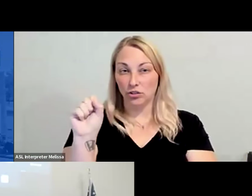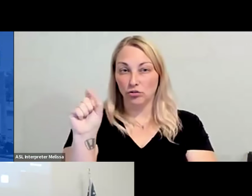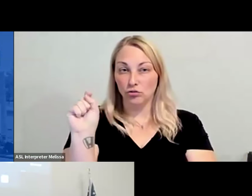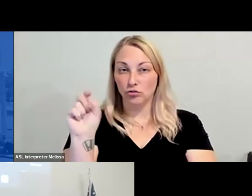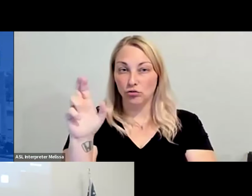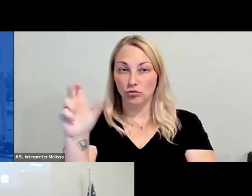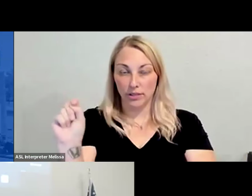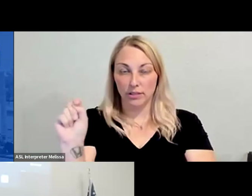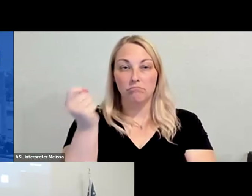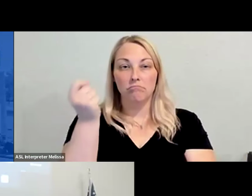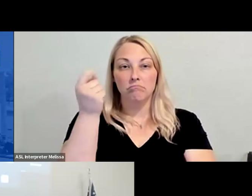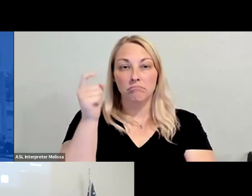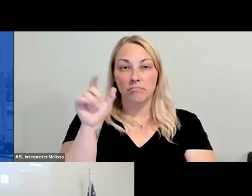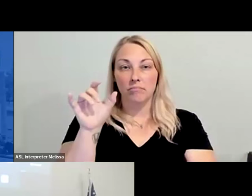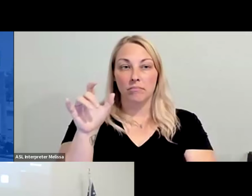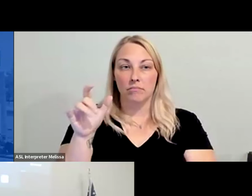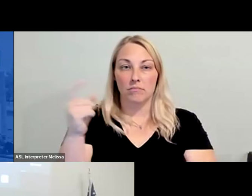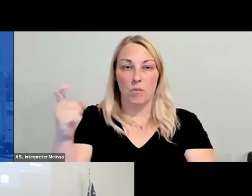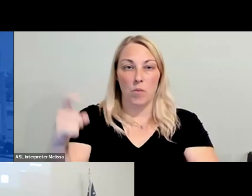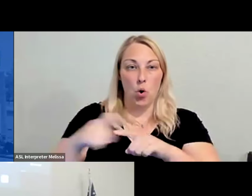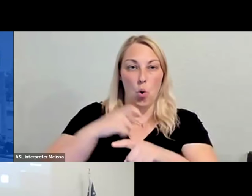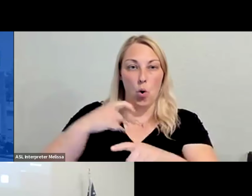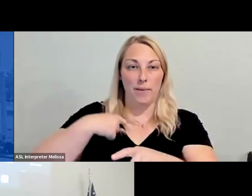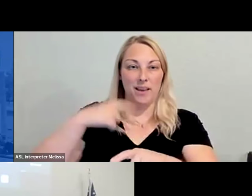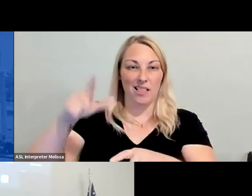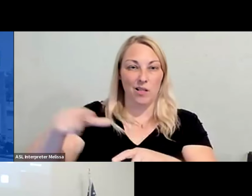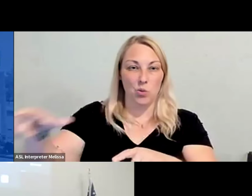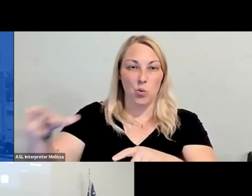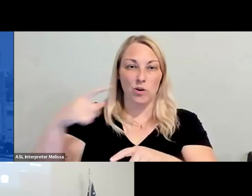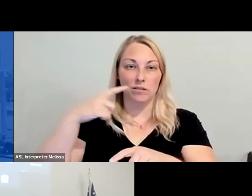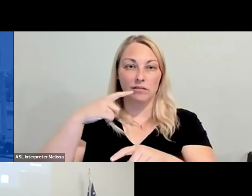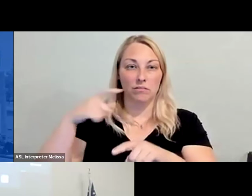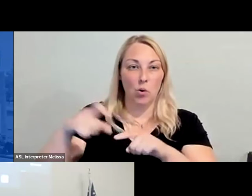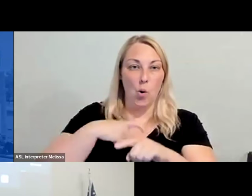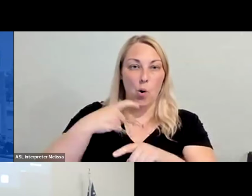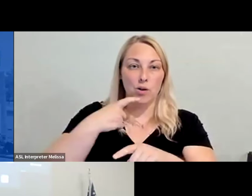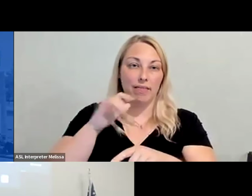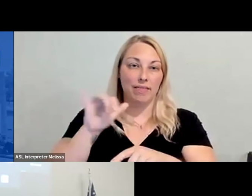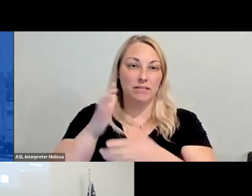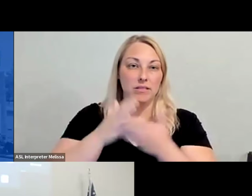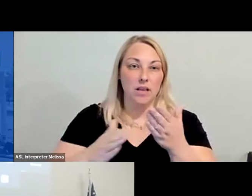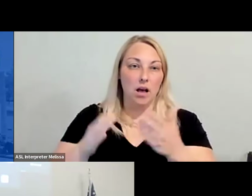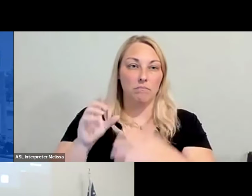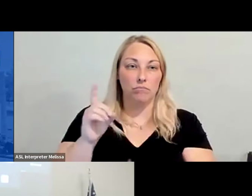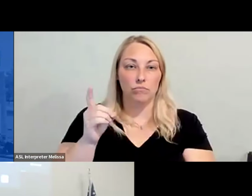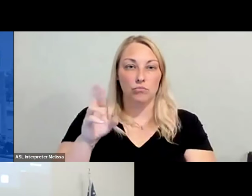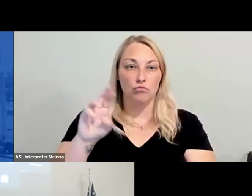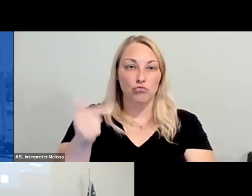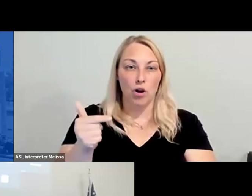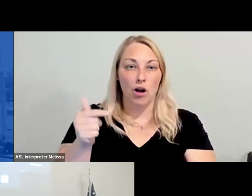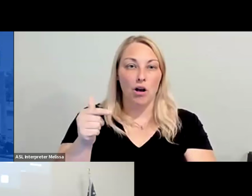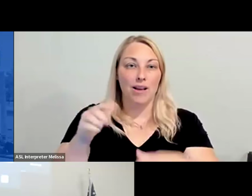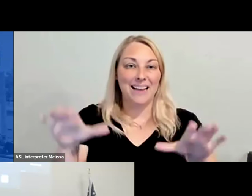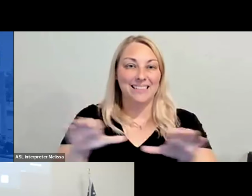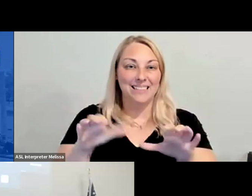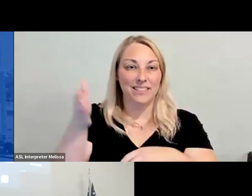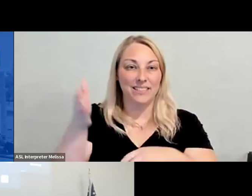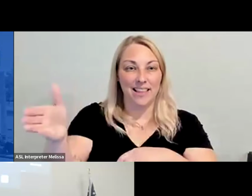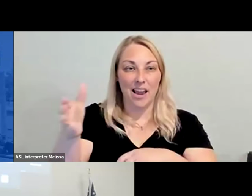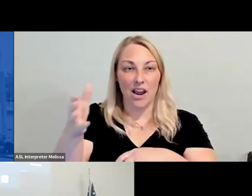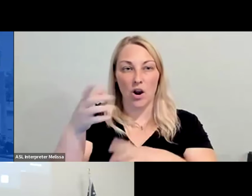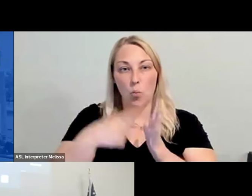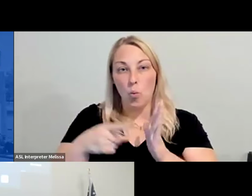But I had got a phone call from a landlord so that they have some drug activities going on over there, and they want to know like what can they do and how can